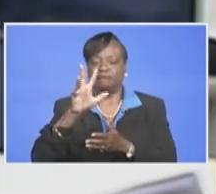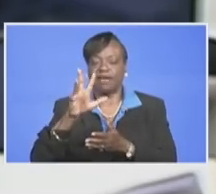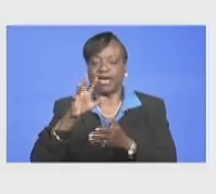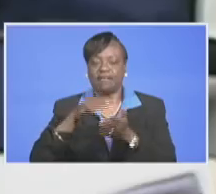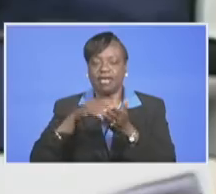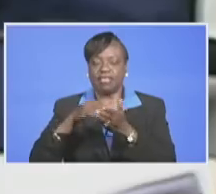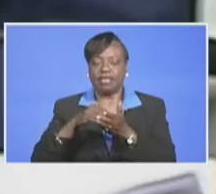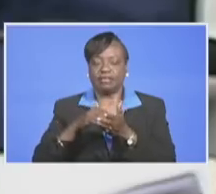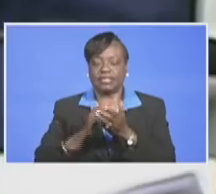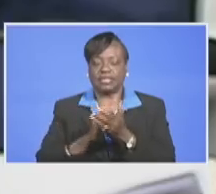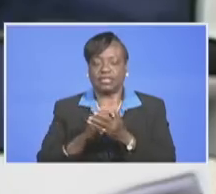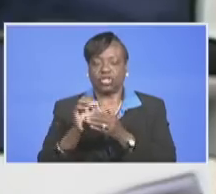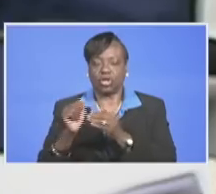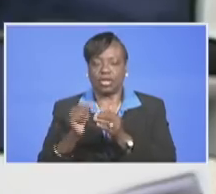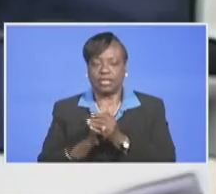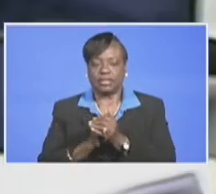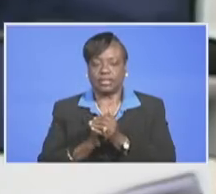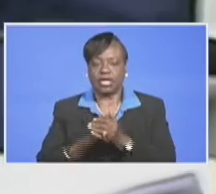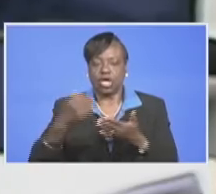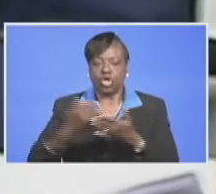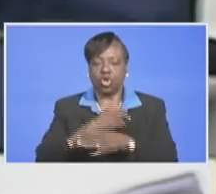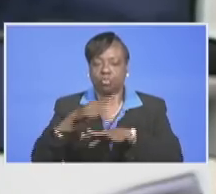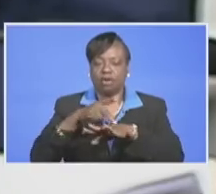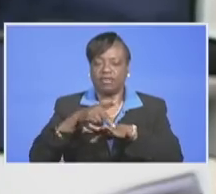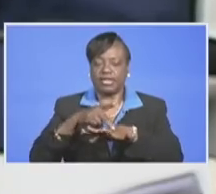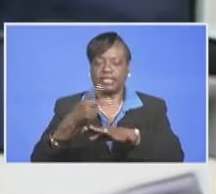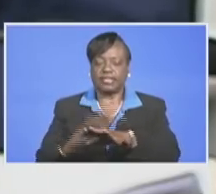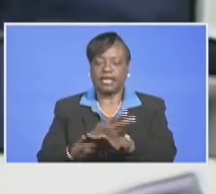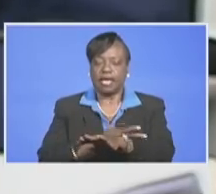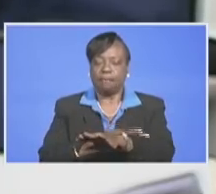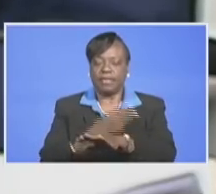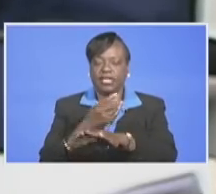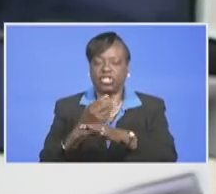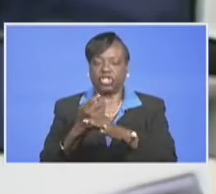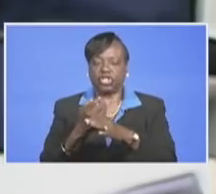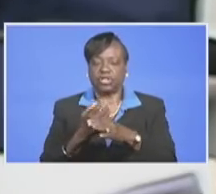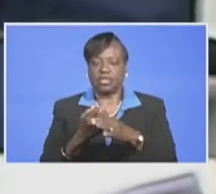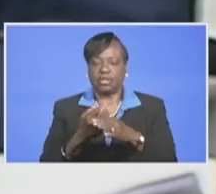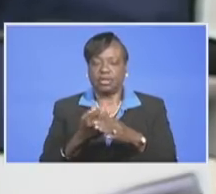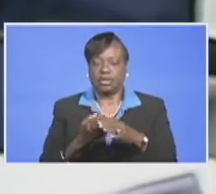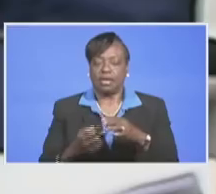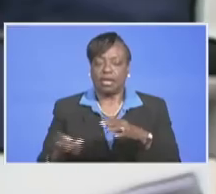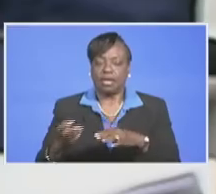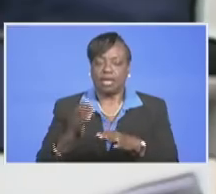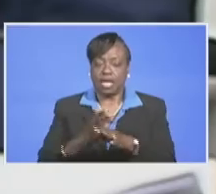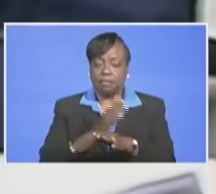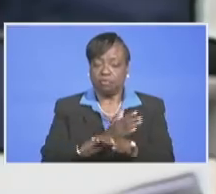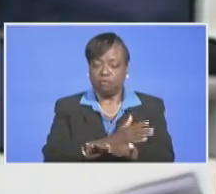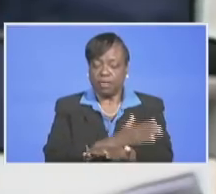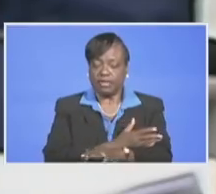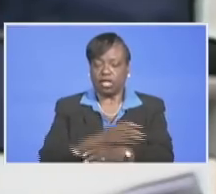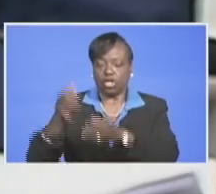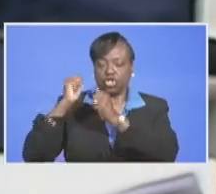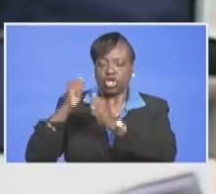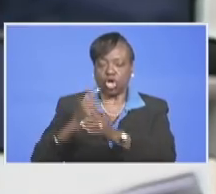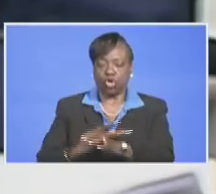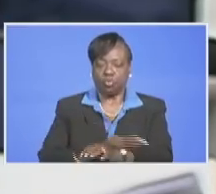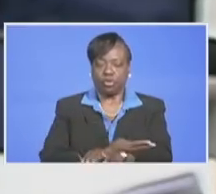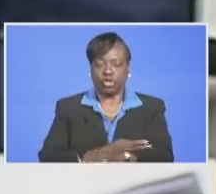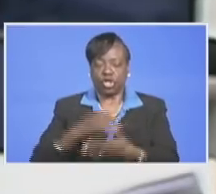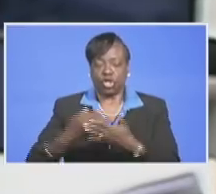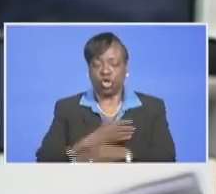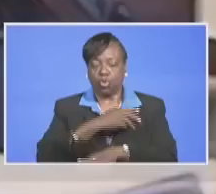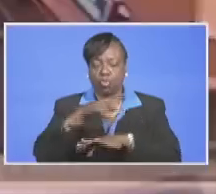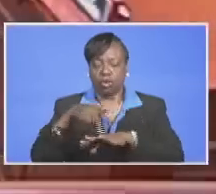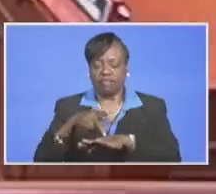$2,235,500. In New Providence, beach improvement at the Junkanoo Beach in New Providence, which will include the investigation and studies at $2